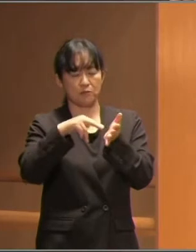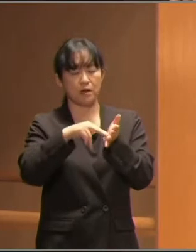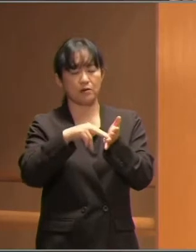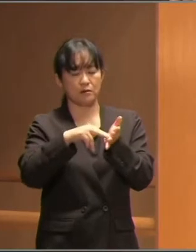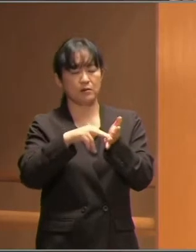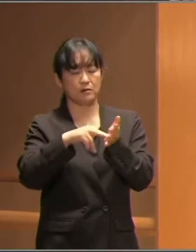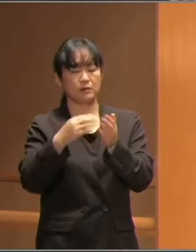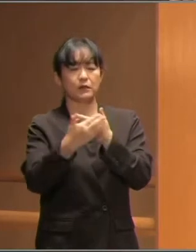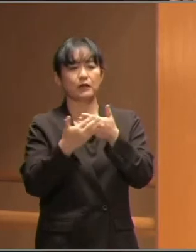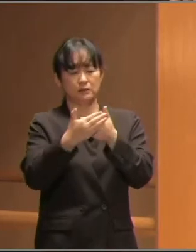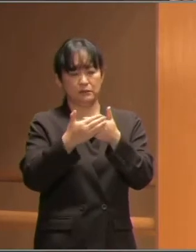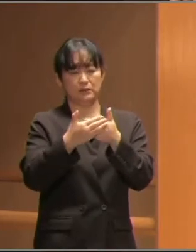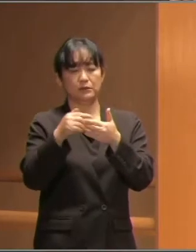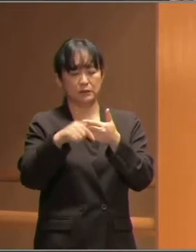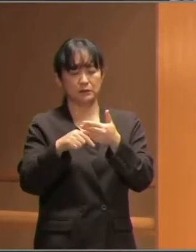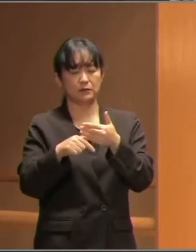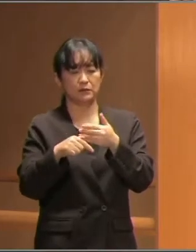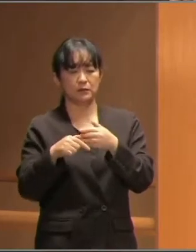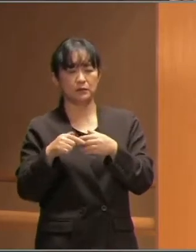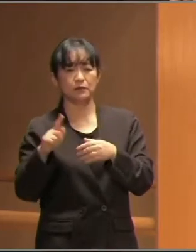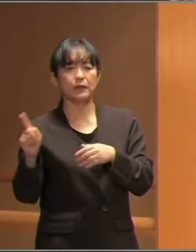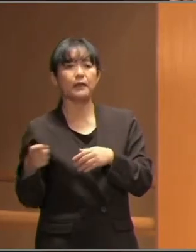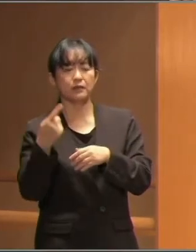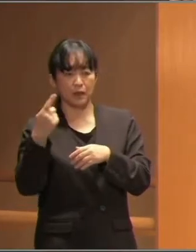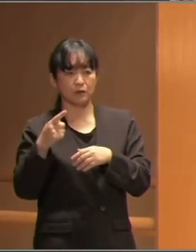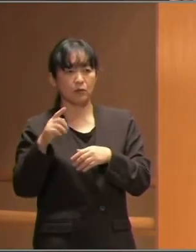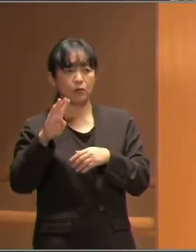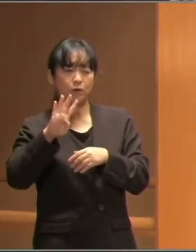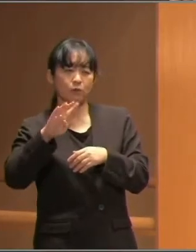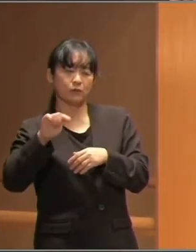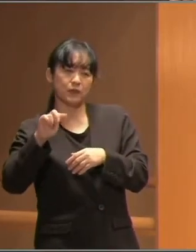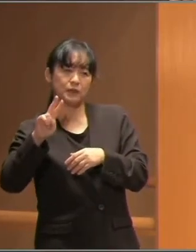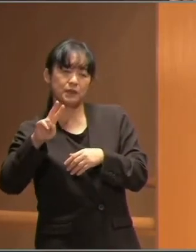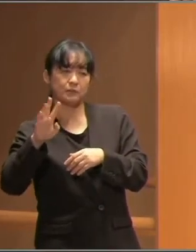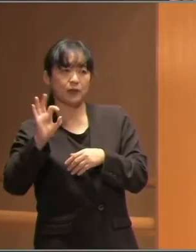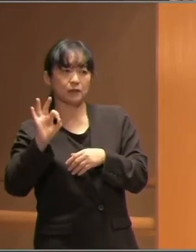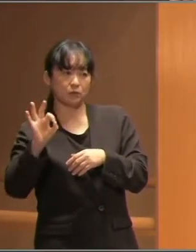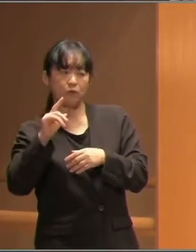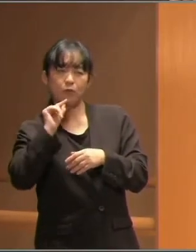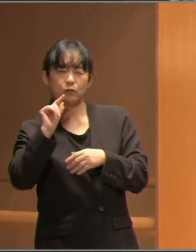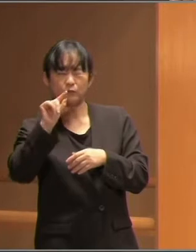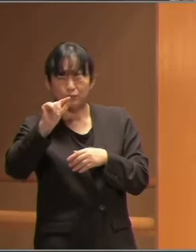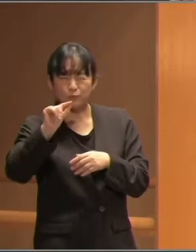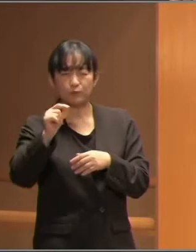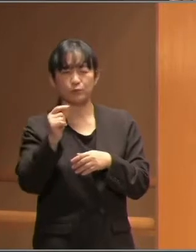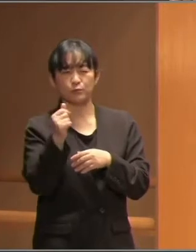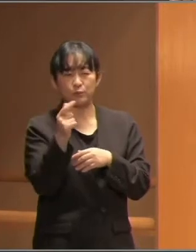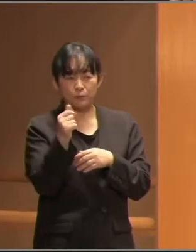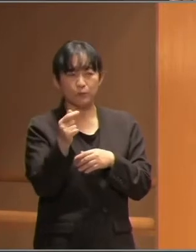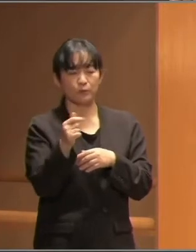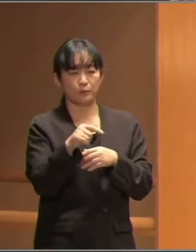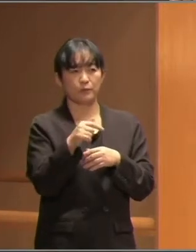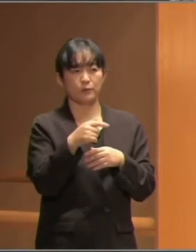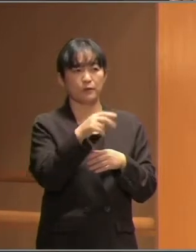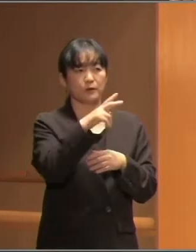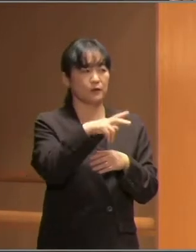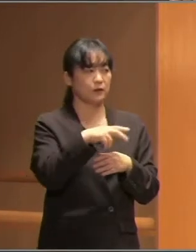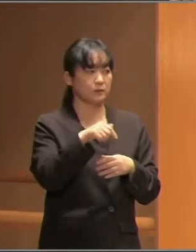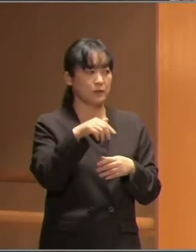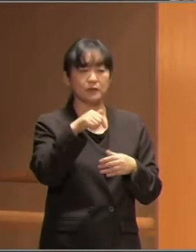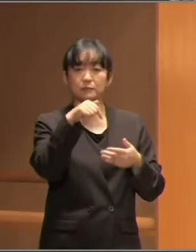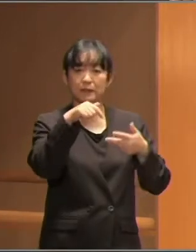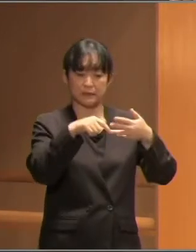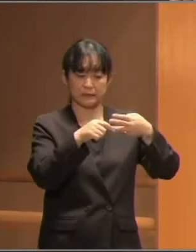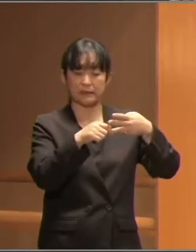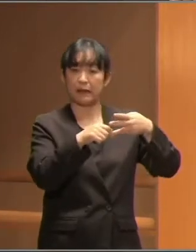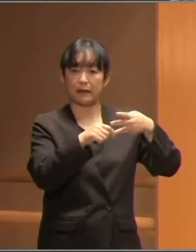Just by adding 4.2% of natural clay, compared with a pure nylon 6 at the bottom,